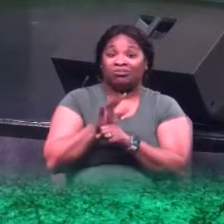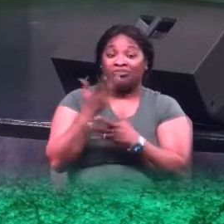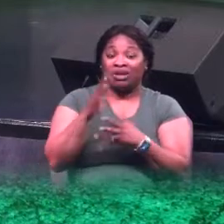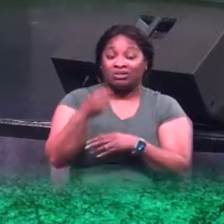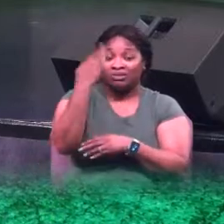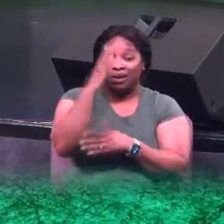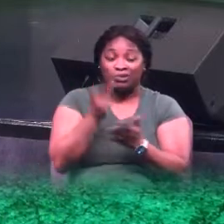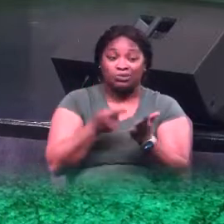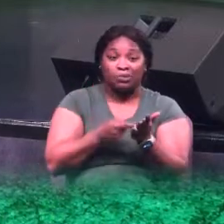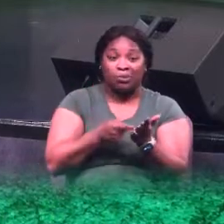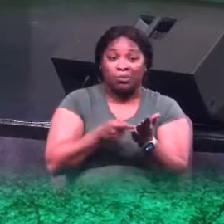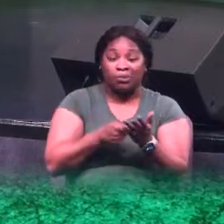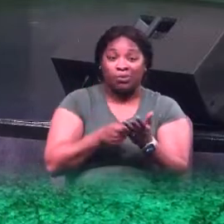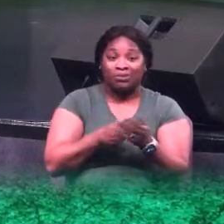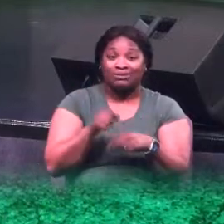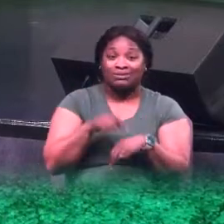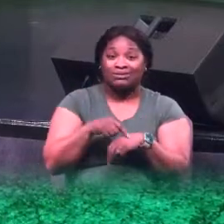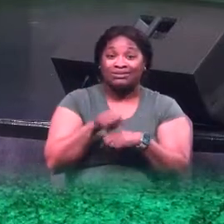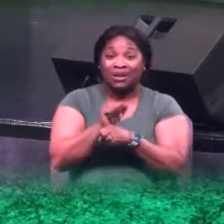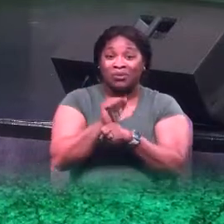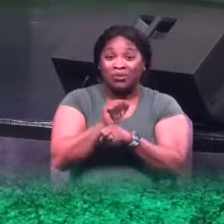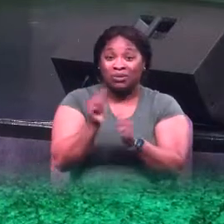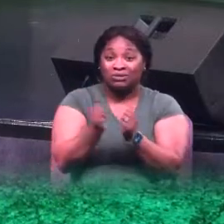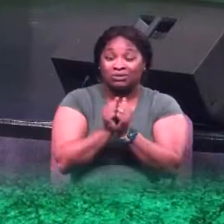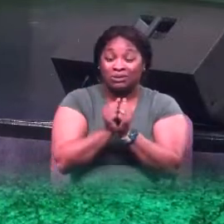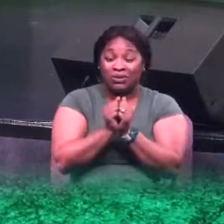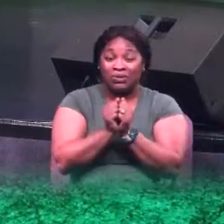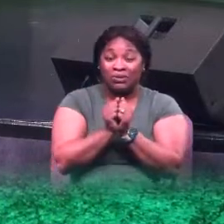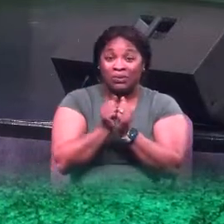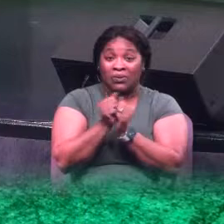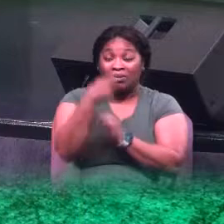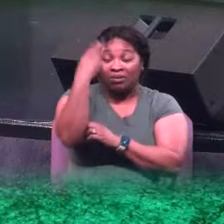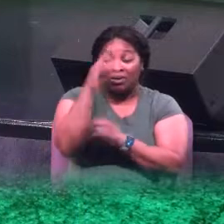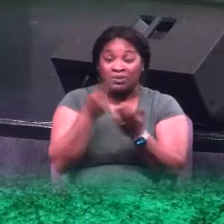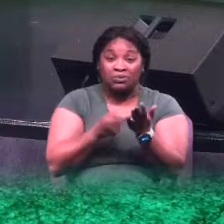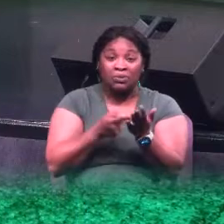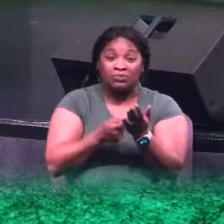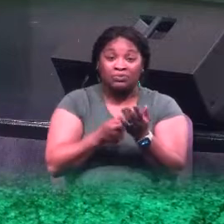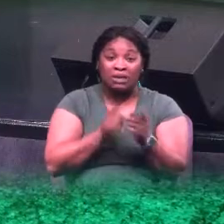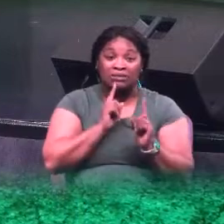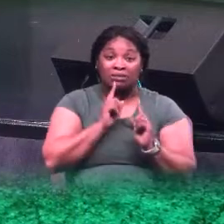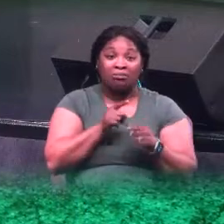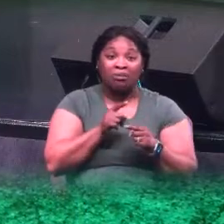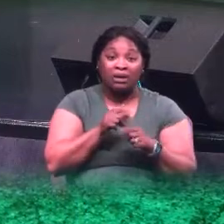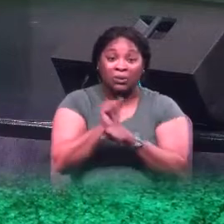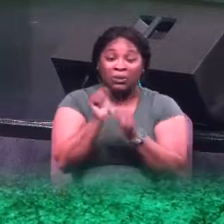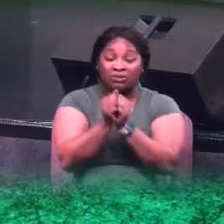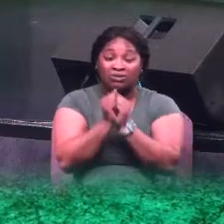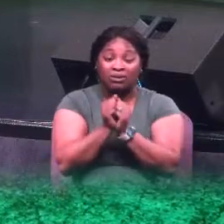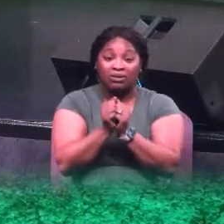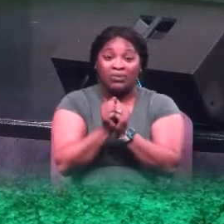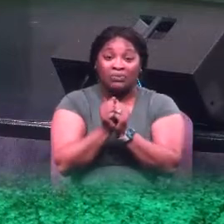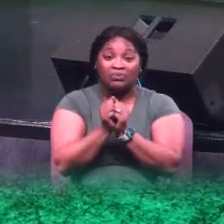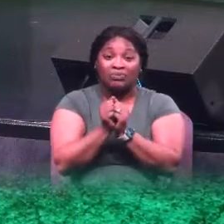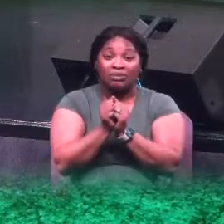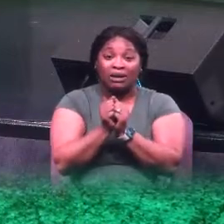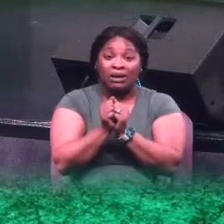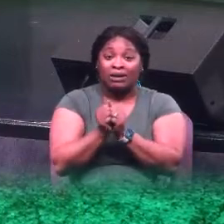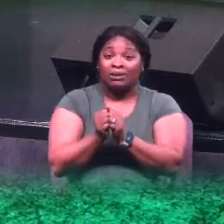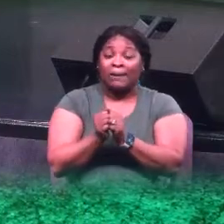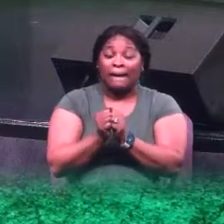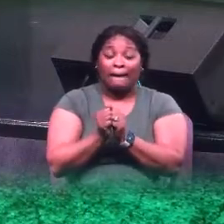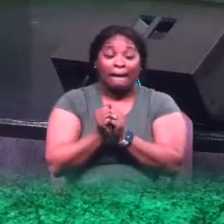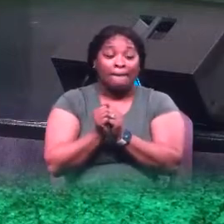word. This is a time of cooperation with God's word. There's commands, there's collaborations, there's